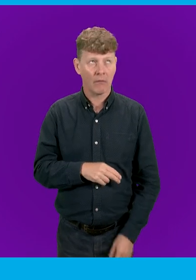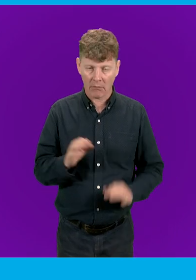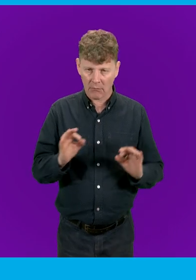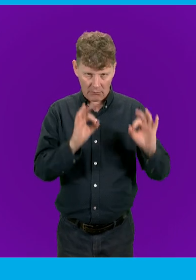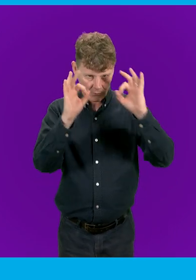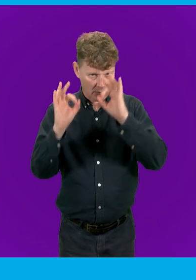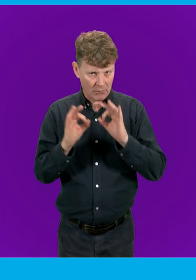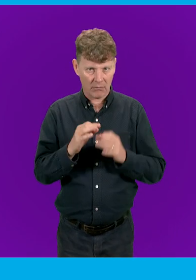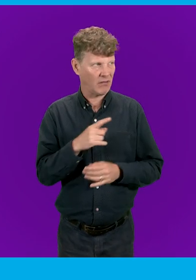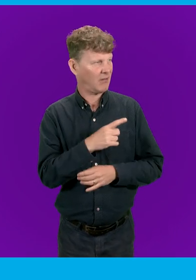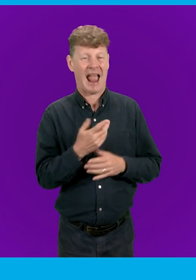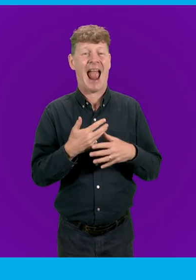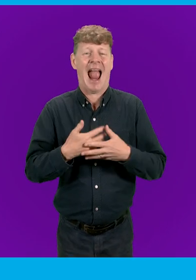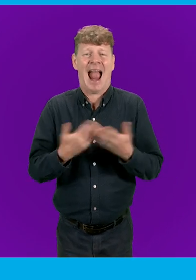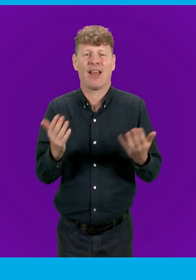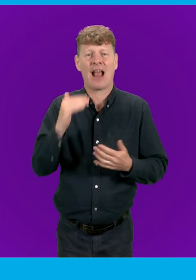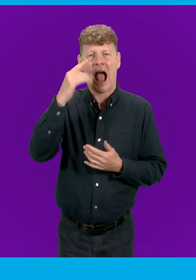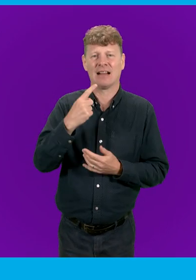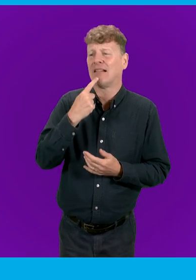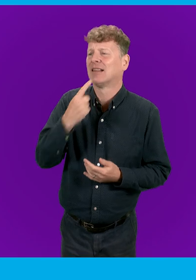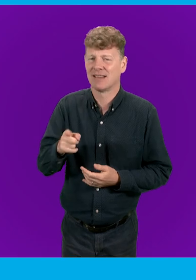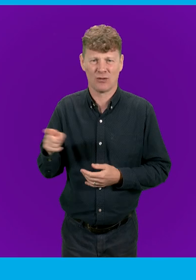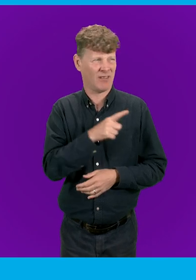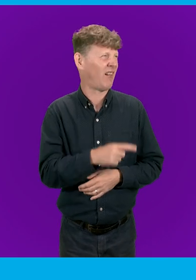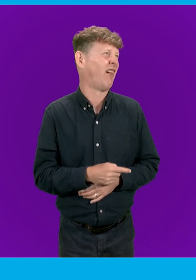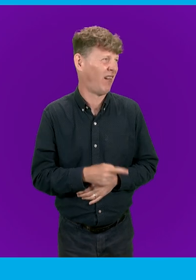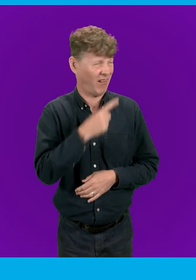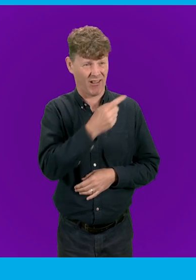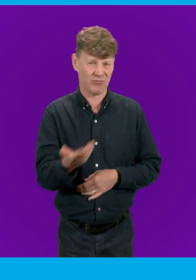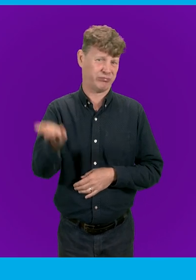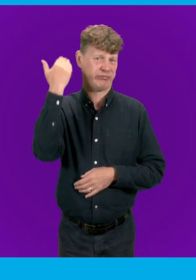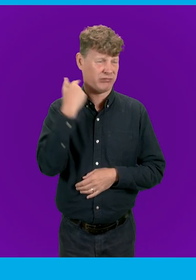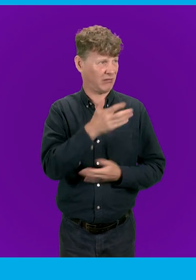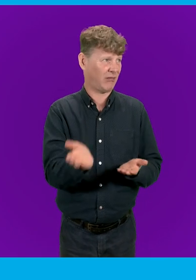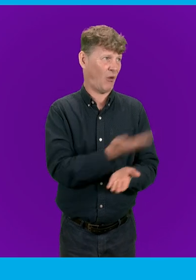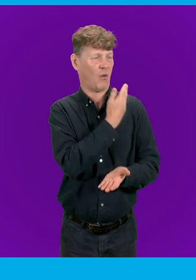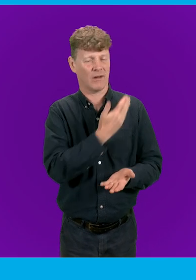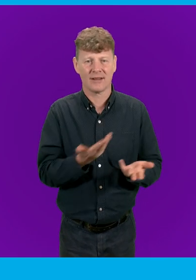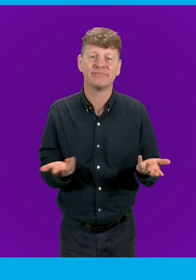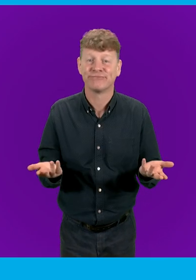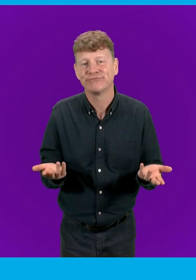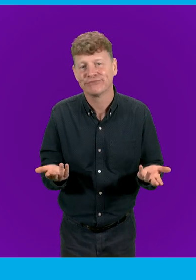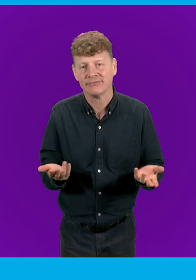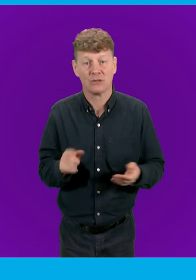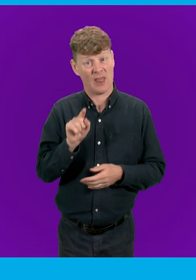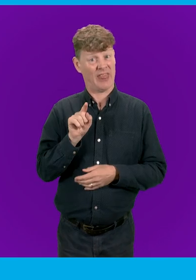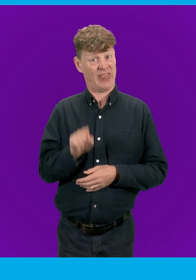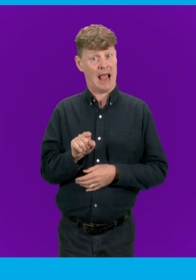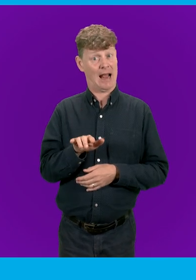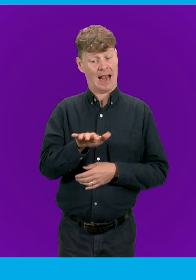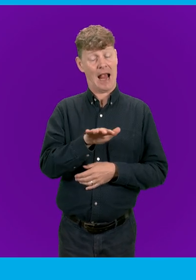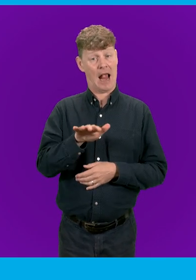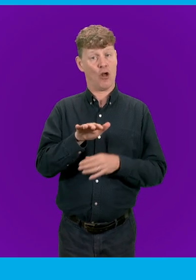they'll feel is like, you know, yeah, so last year. And so that, and I think that's a particular area